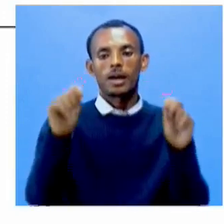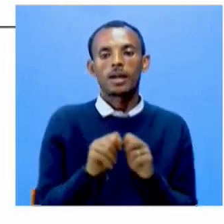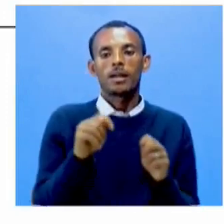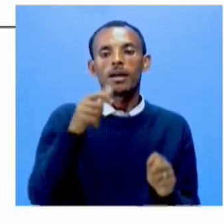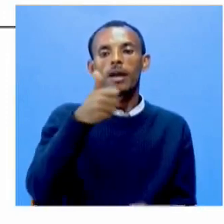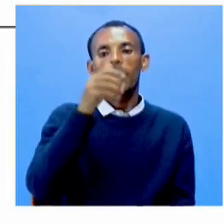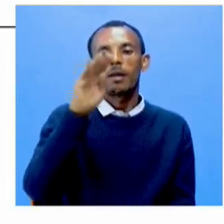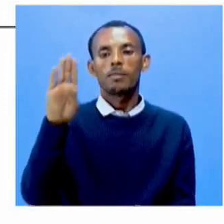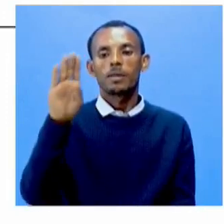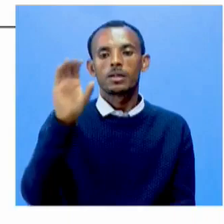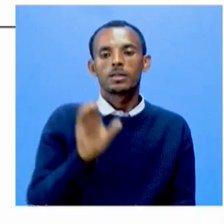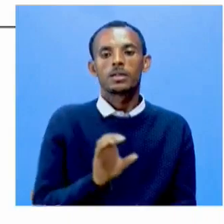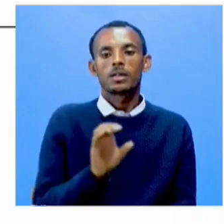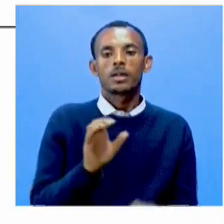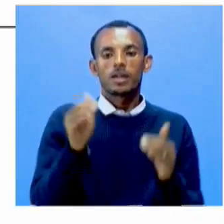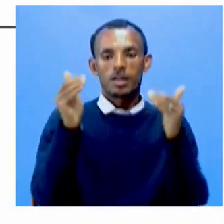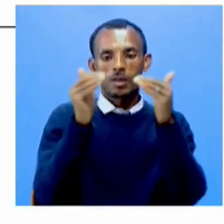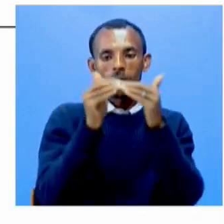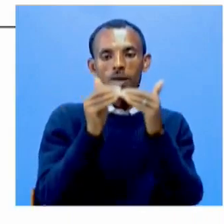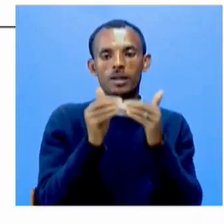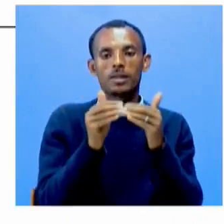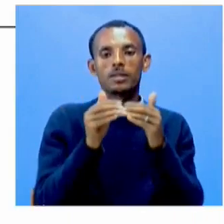is this congruent to triangle